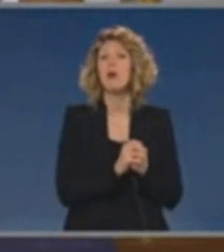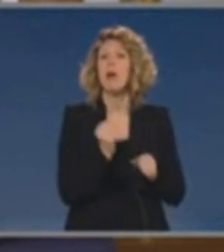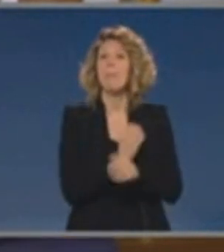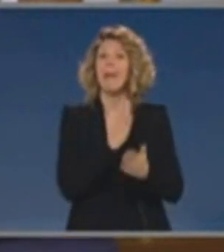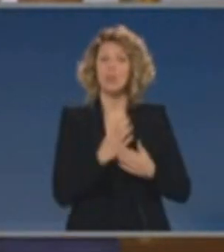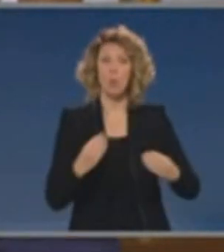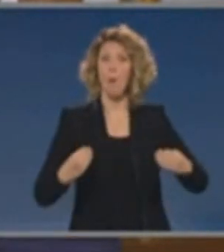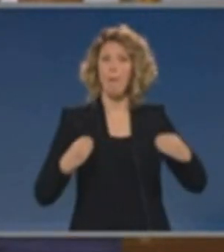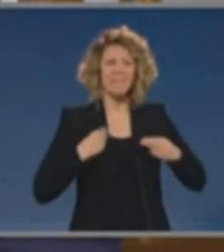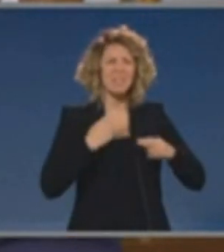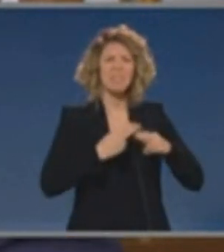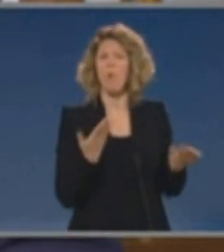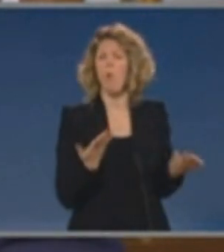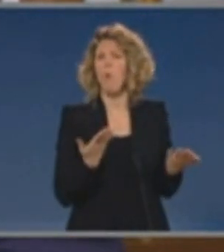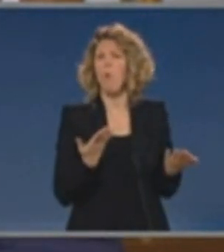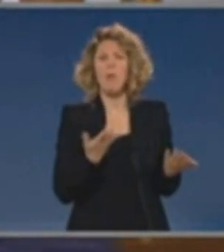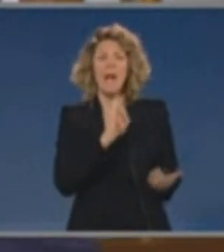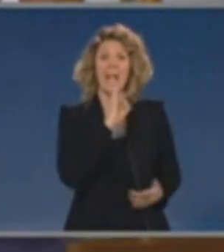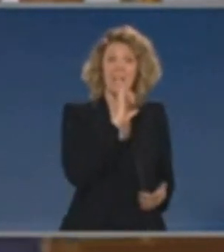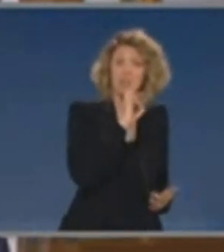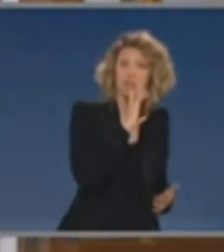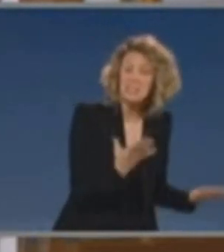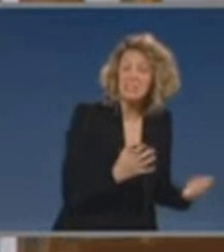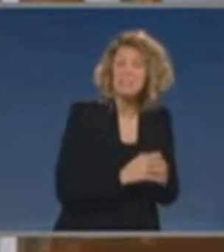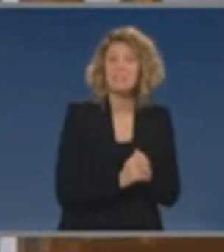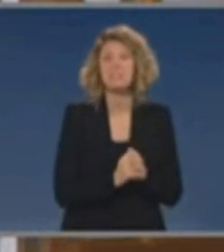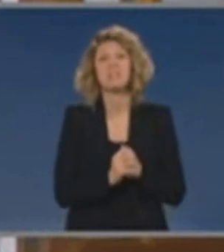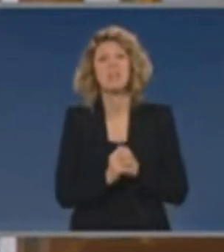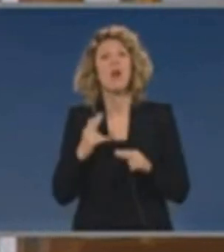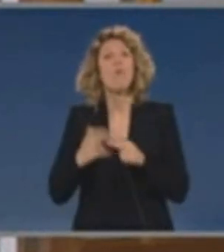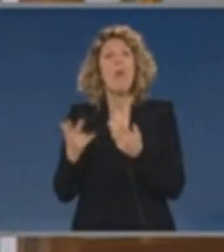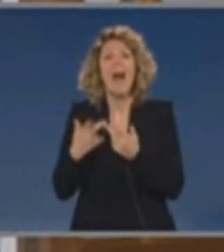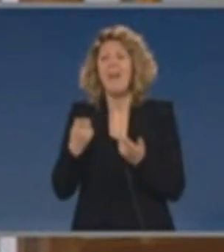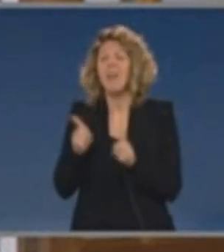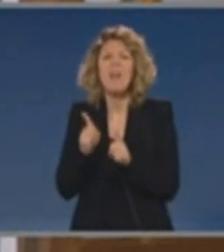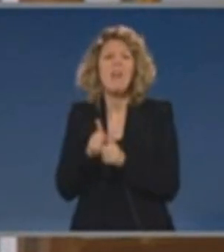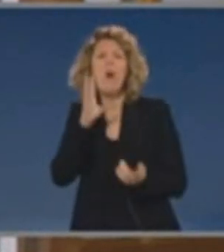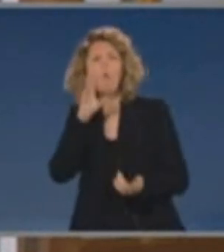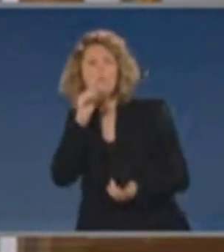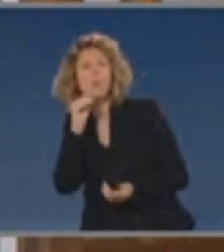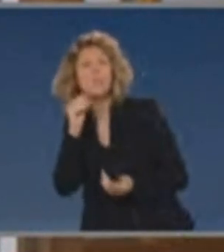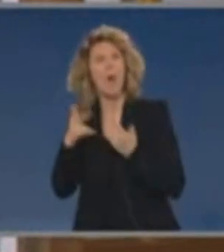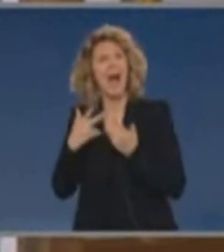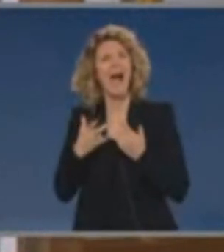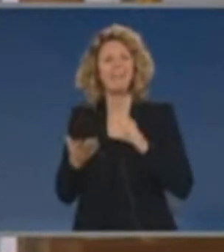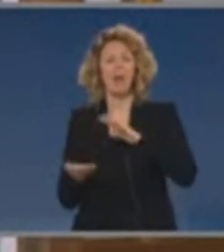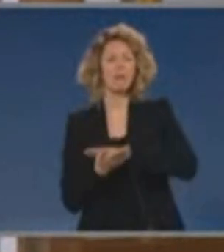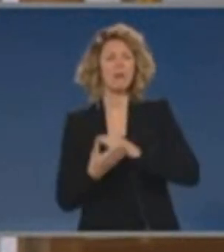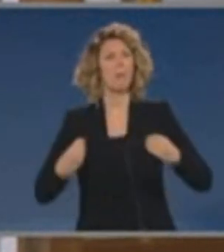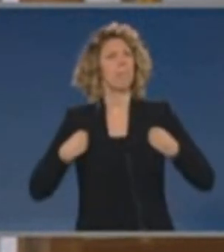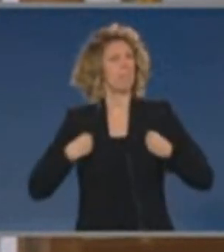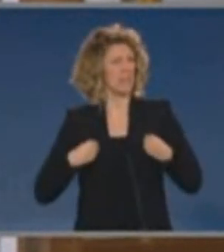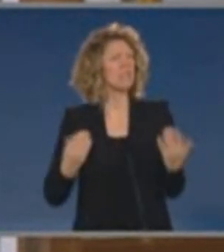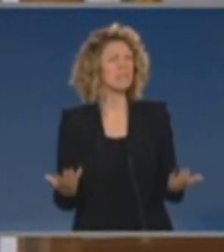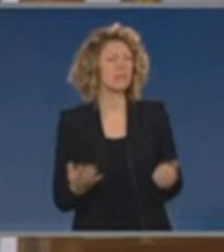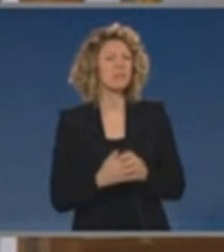Security of Critical Infrastructure Act, including energy and sensitive utilities businesses,